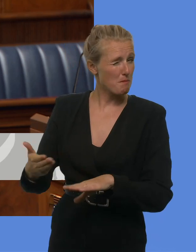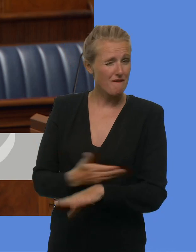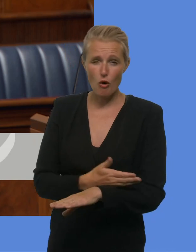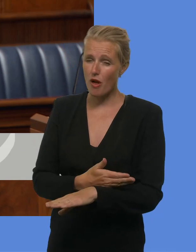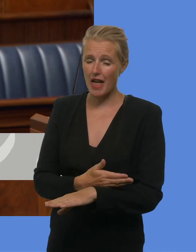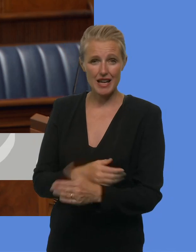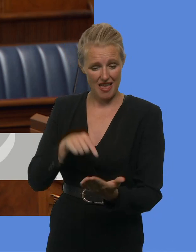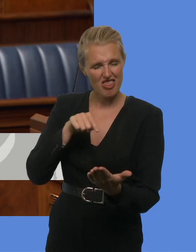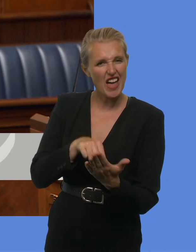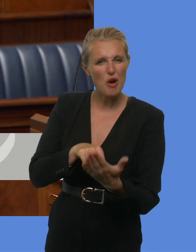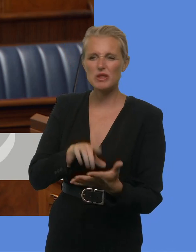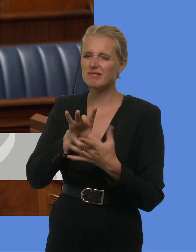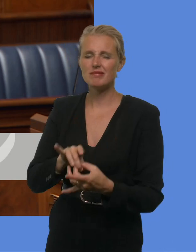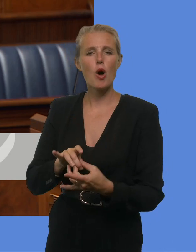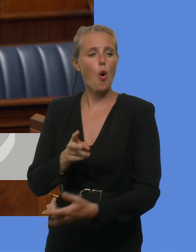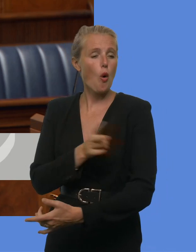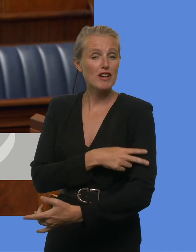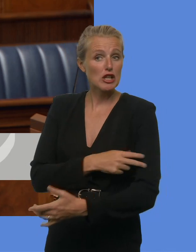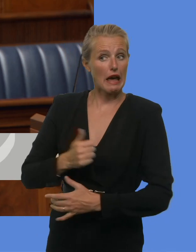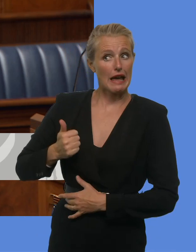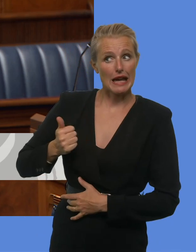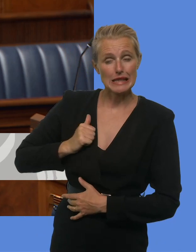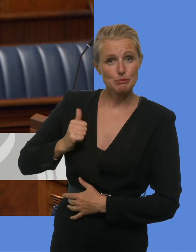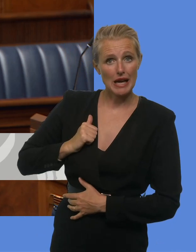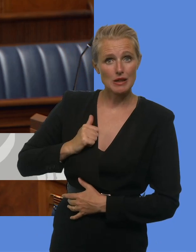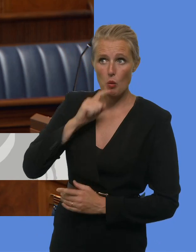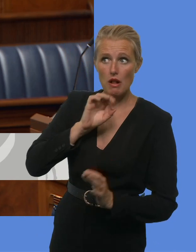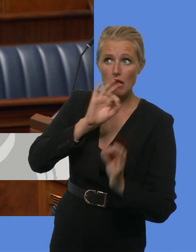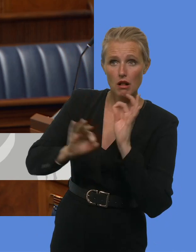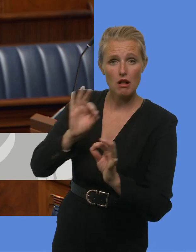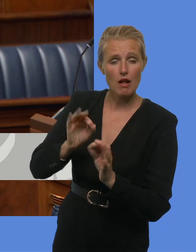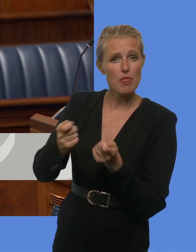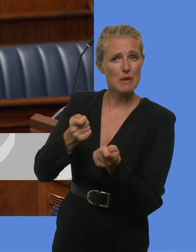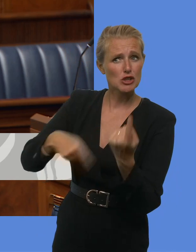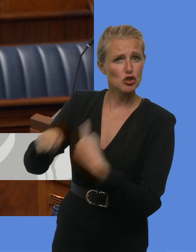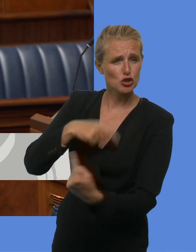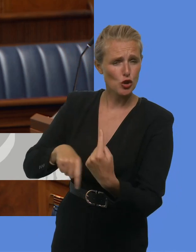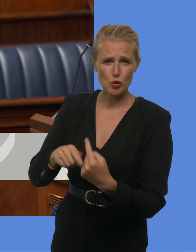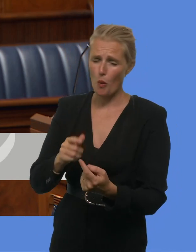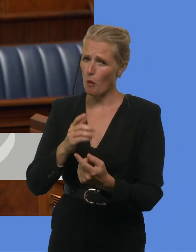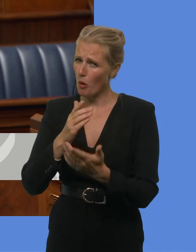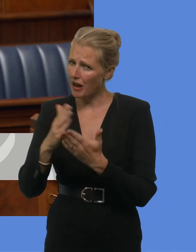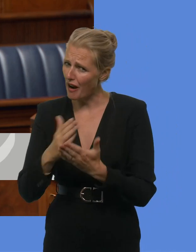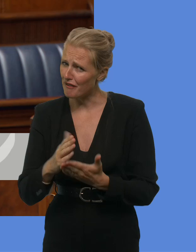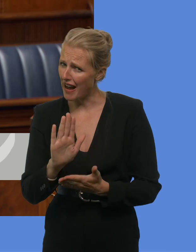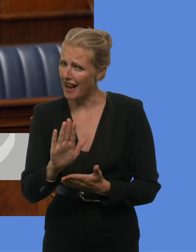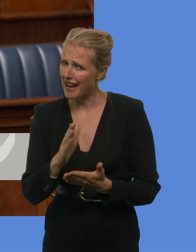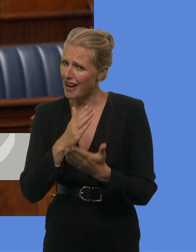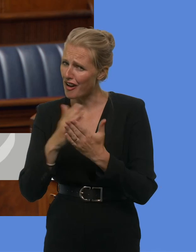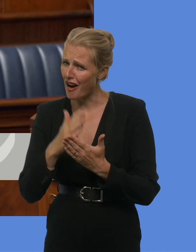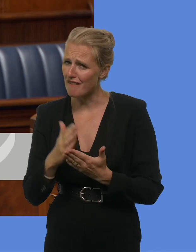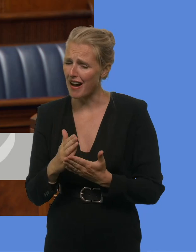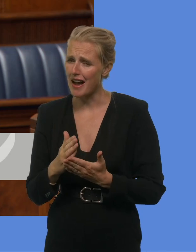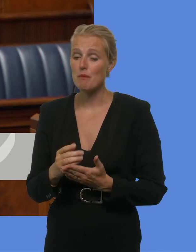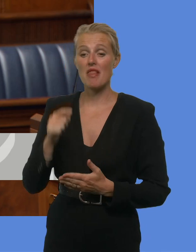and was around what officials anticipated would be put to ministers. So I think it's important that we do clarify that, but it is, in this context